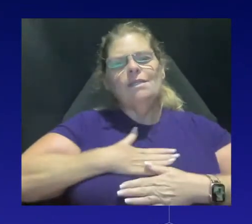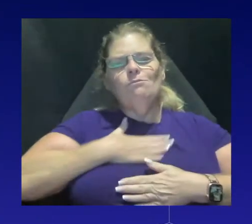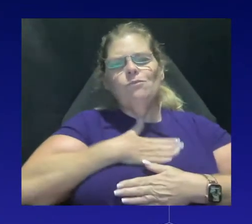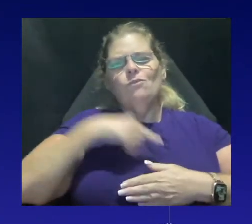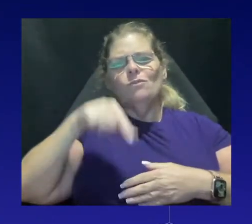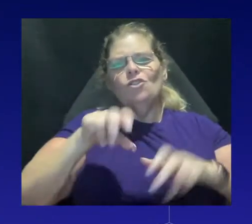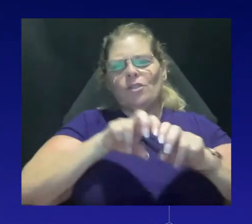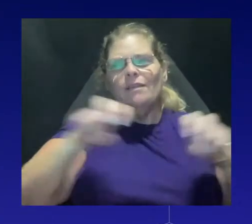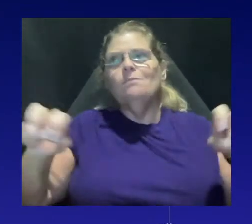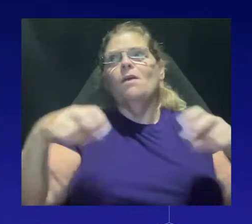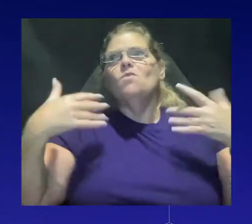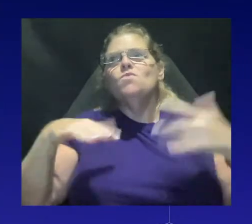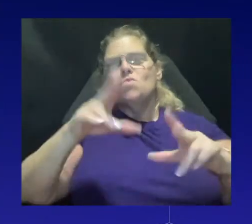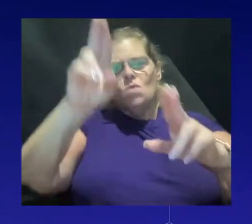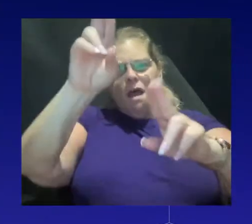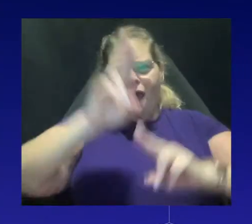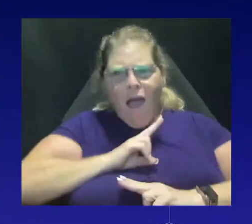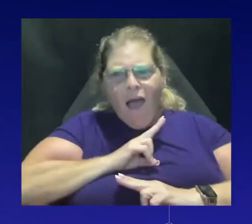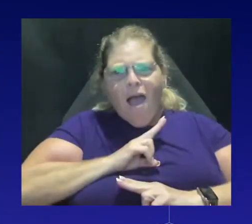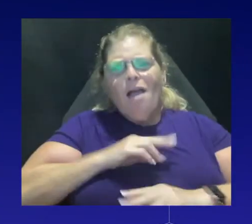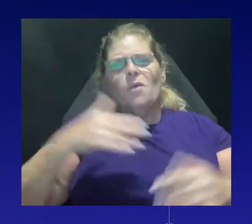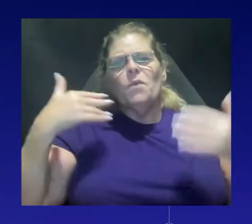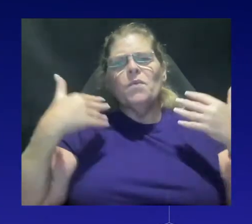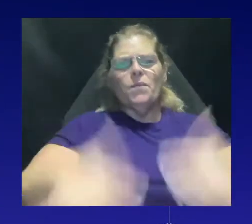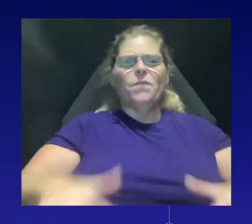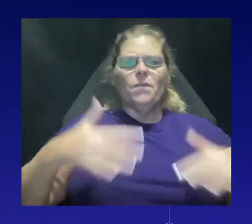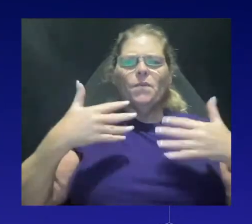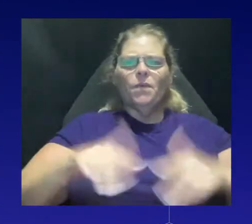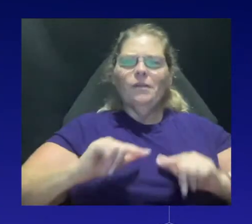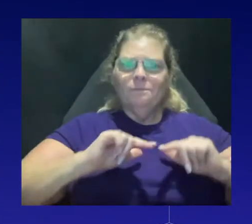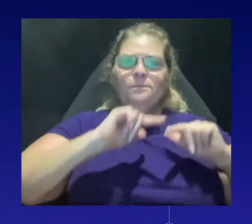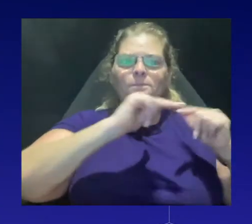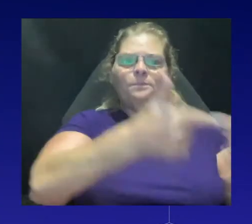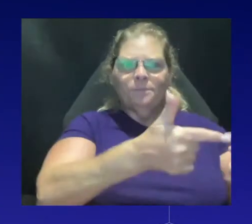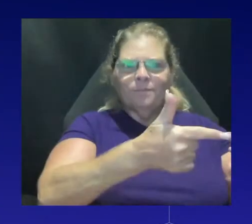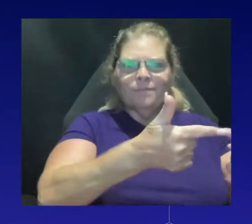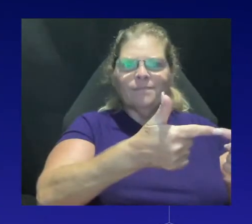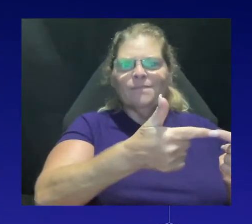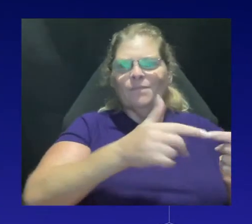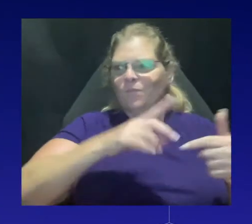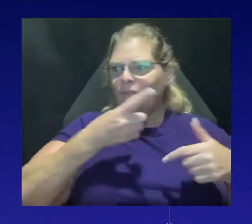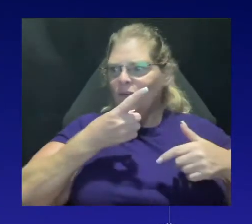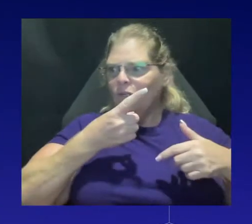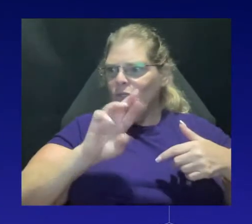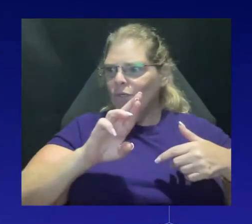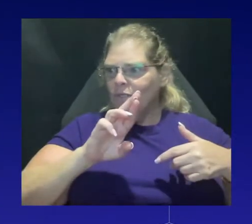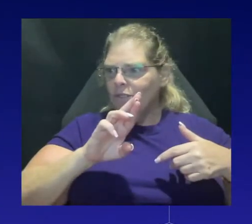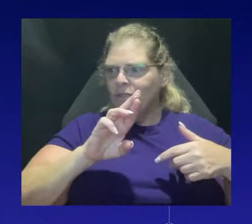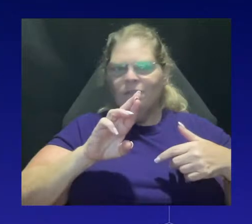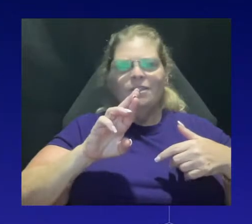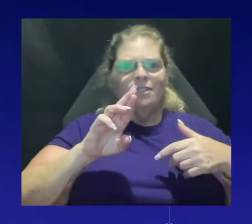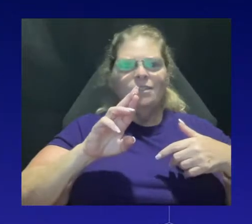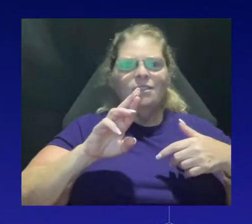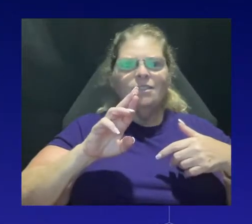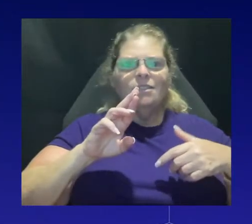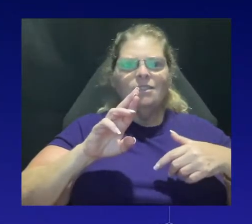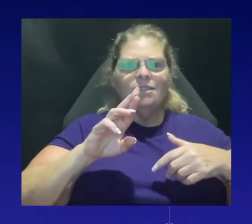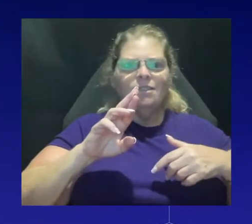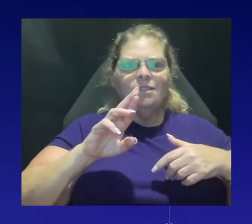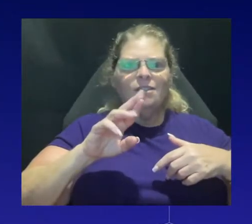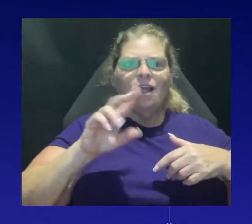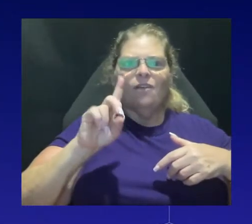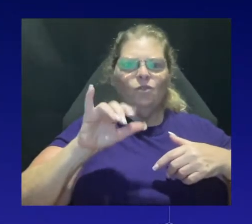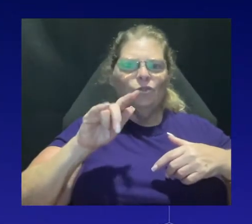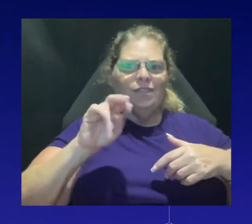honor. And I'll pass it back to you, Dr. Dillon. So again, thank you, Michelle, for your work